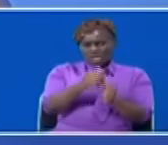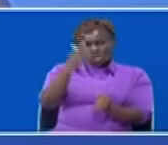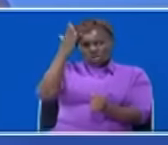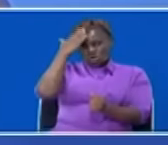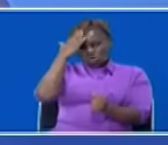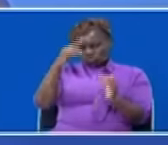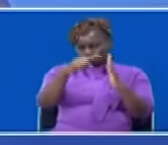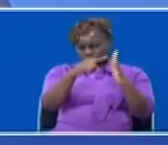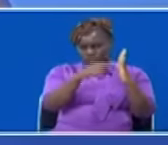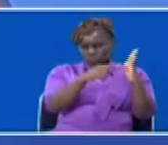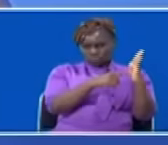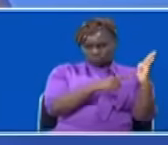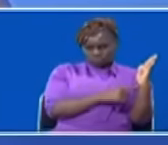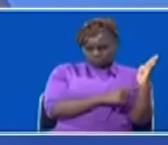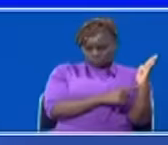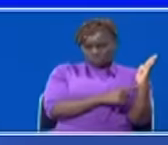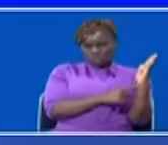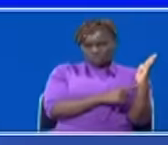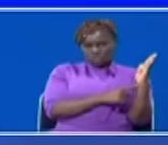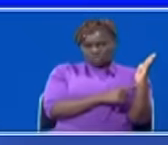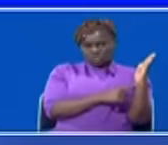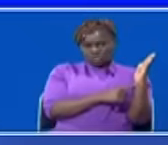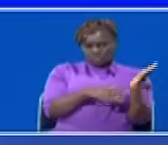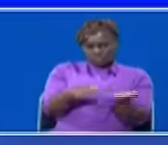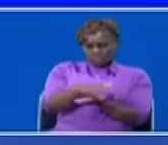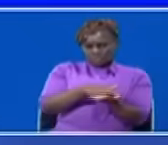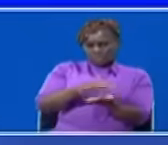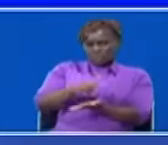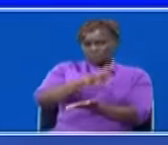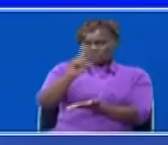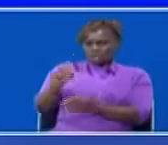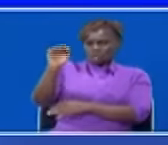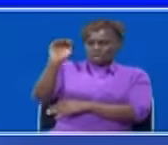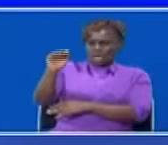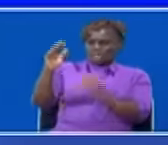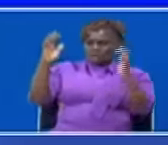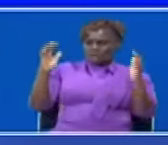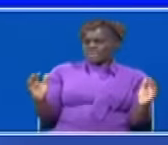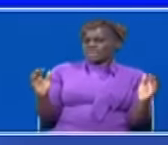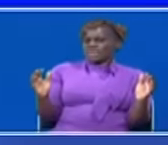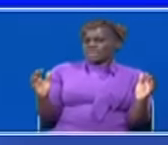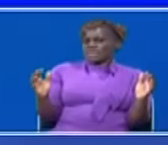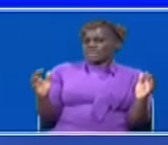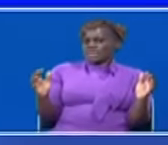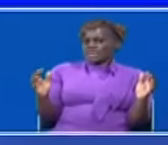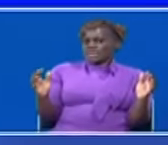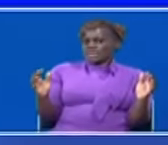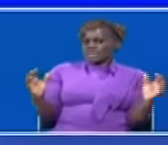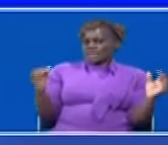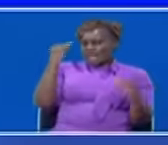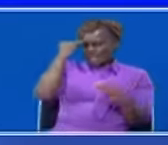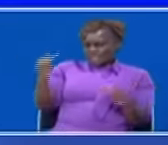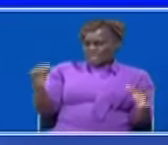identified issues, they have posed a fundamental question which I posed to you. Mm-hmm. The ideals that brought us